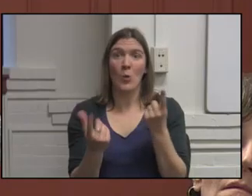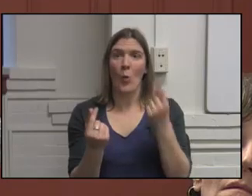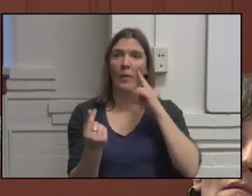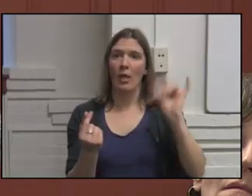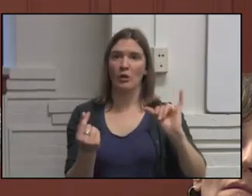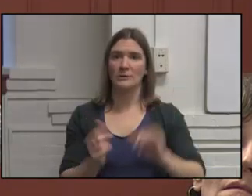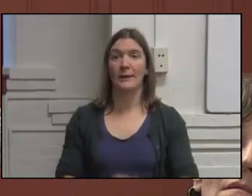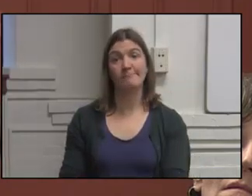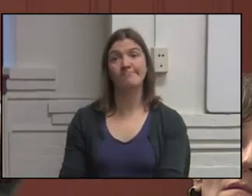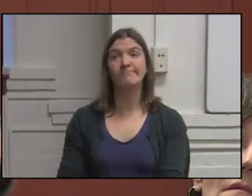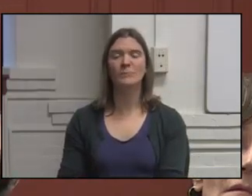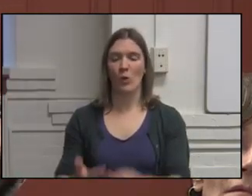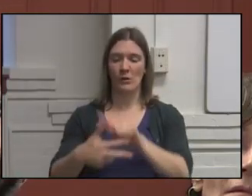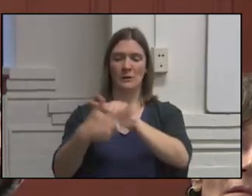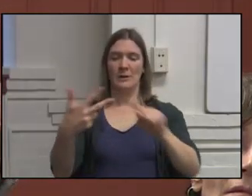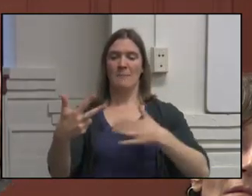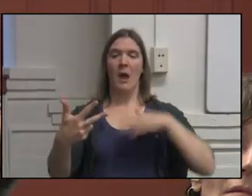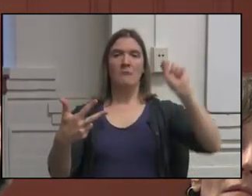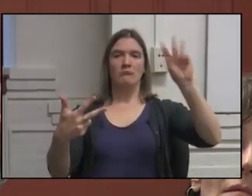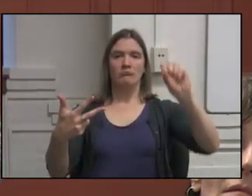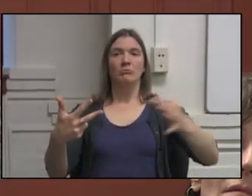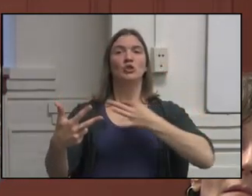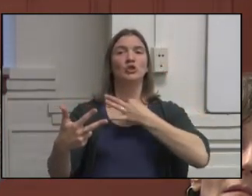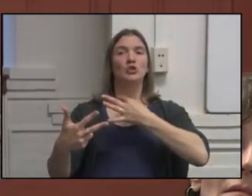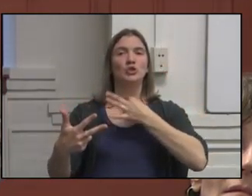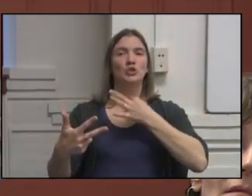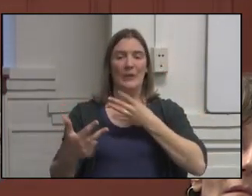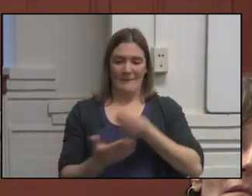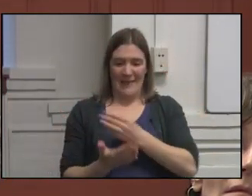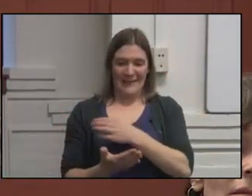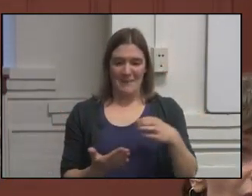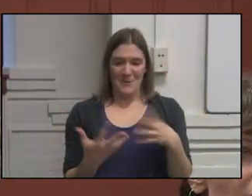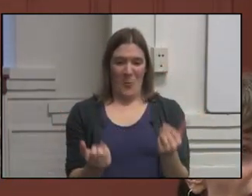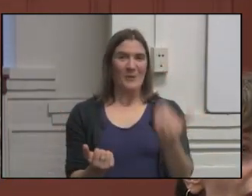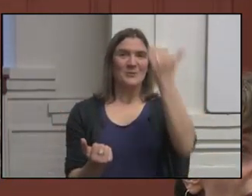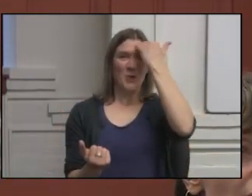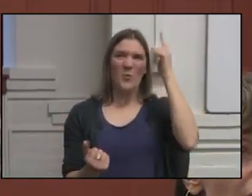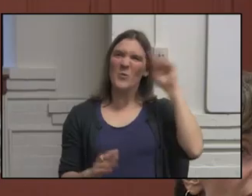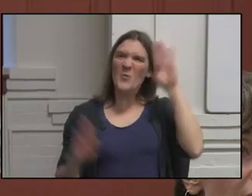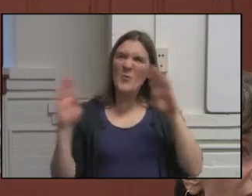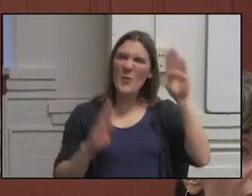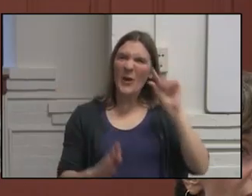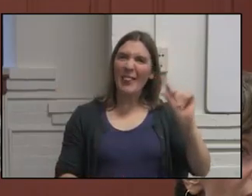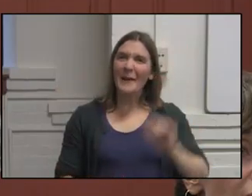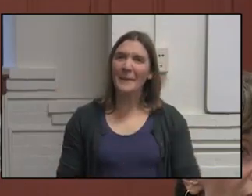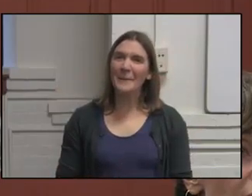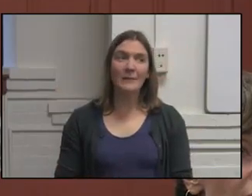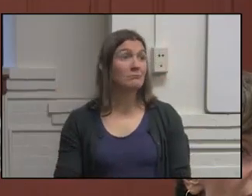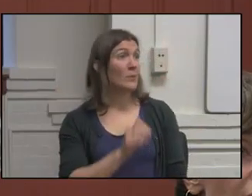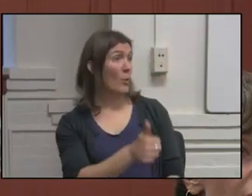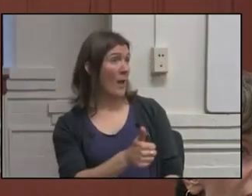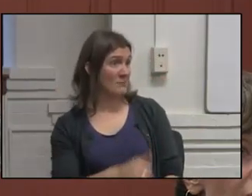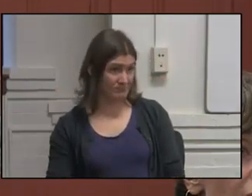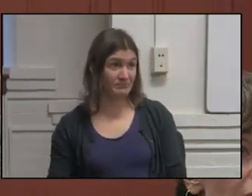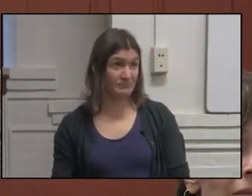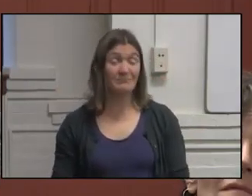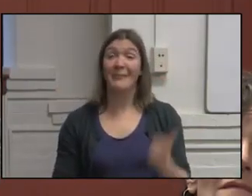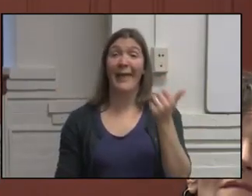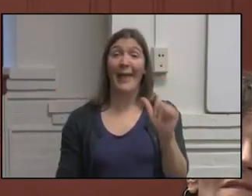division. So those are the issues that the Finance Committee worried about right now. Great. And